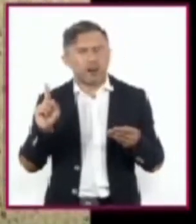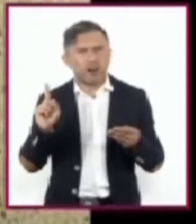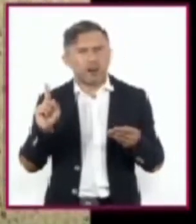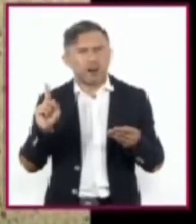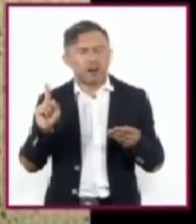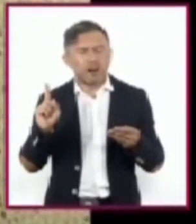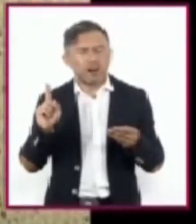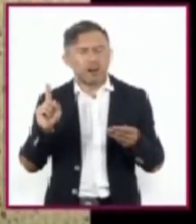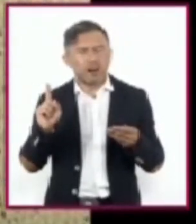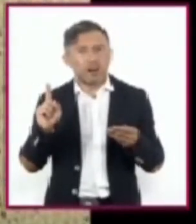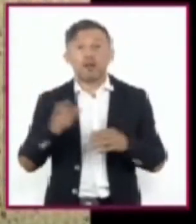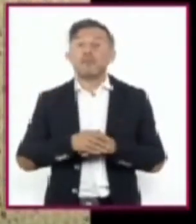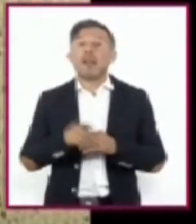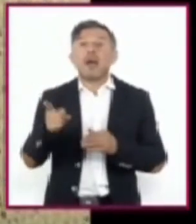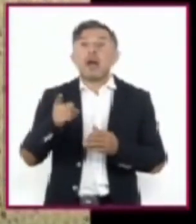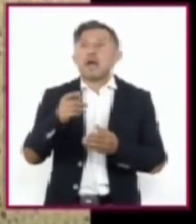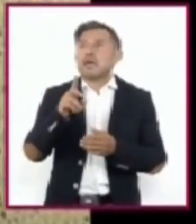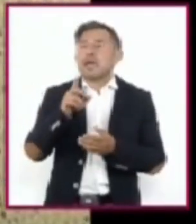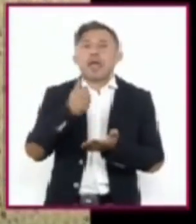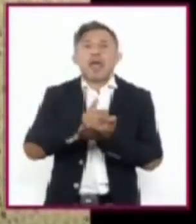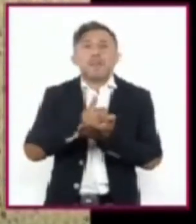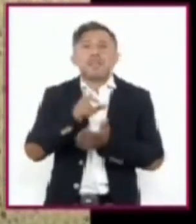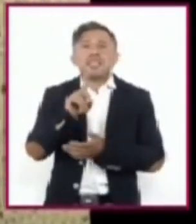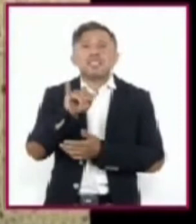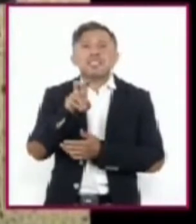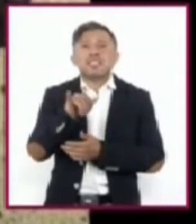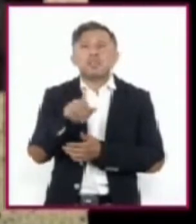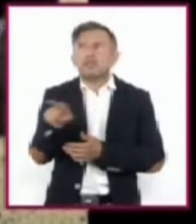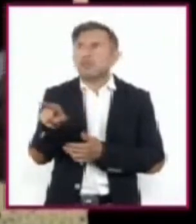Help Dizzy! ¿Qué debe hacer?